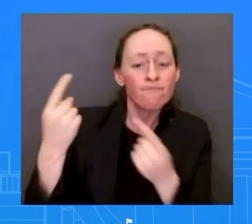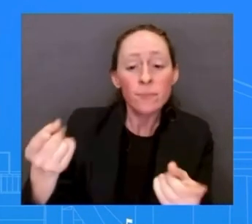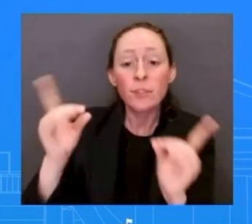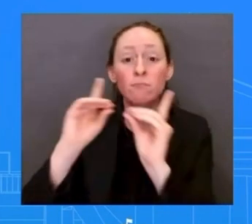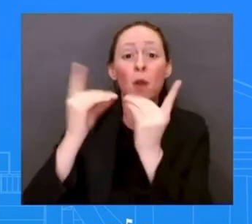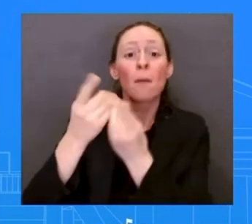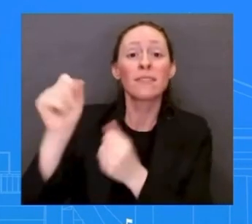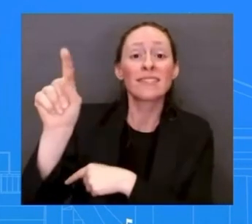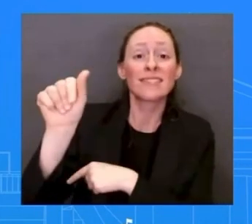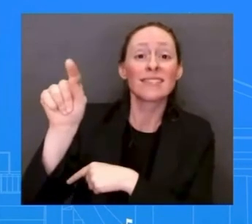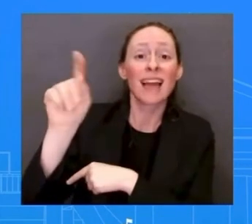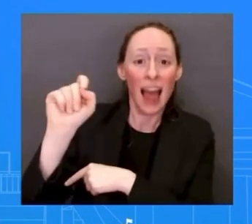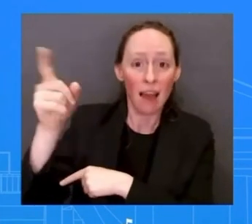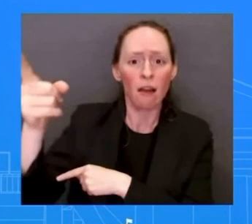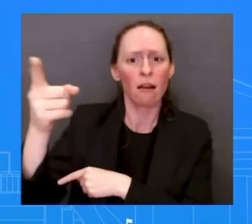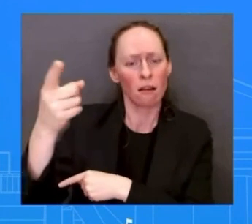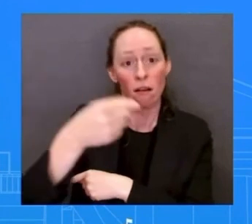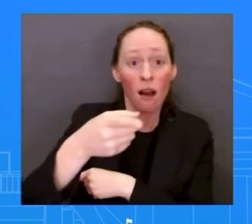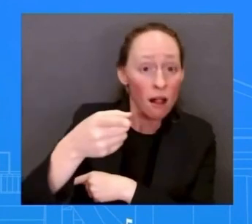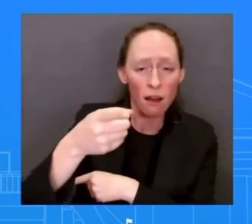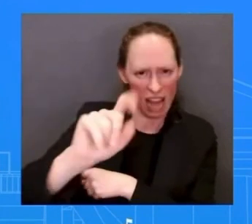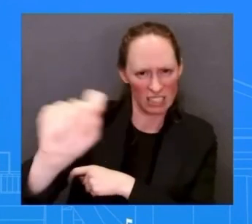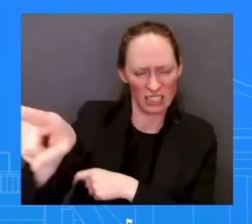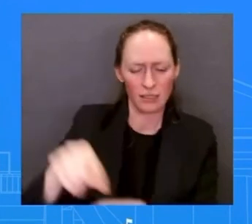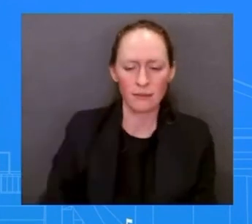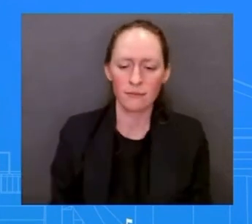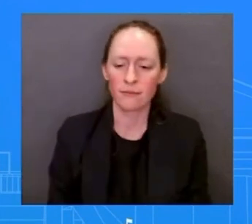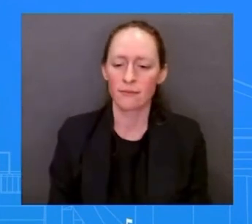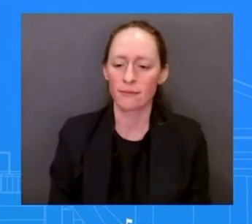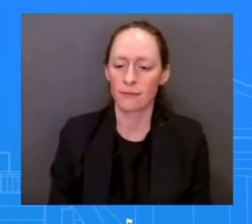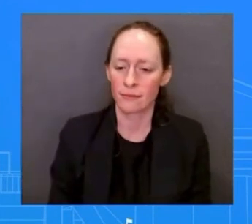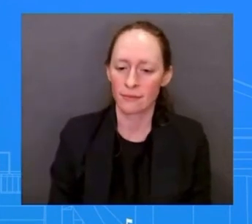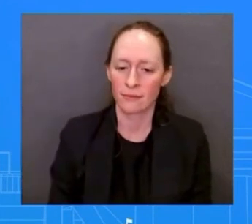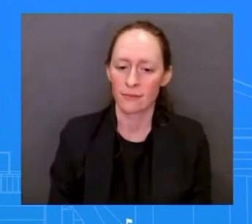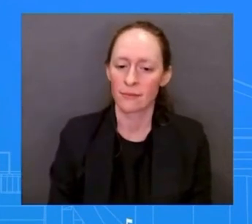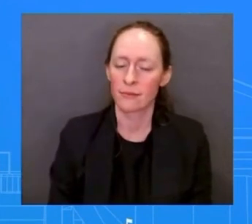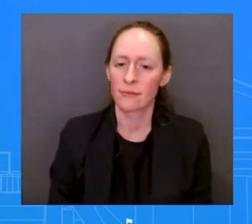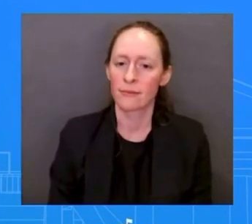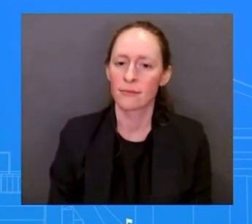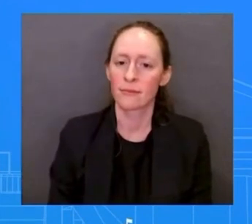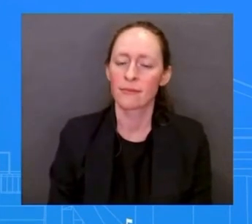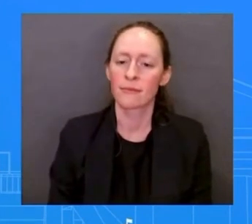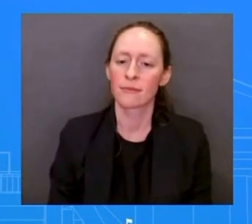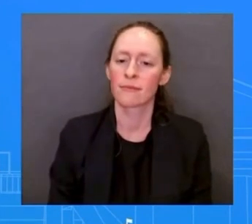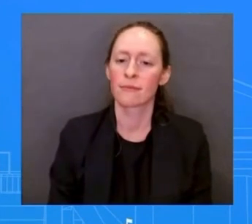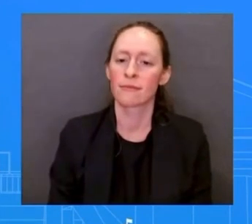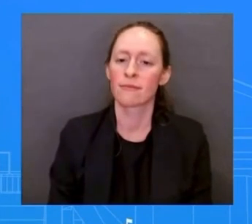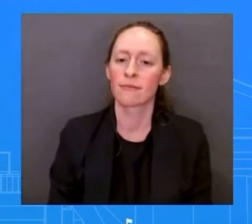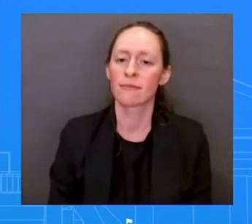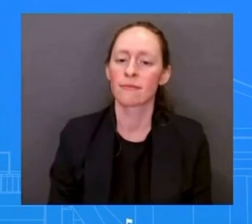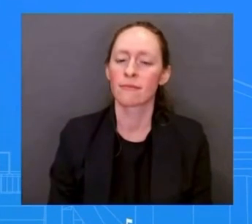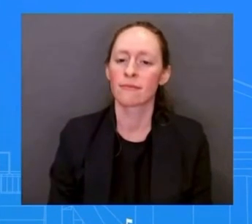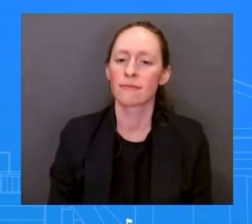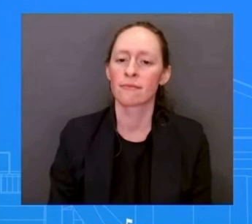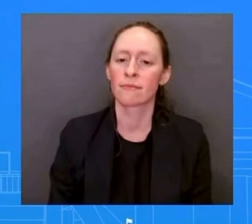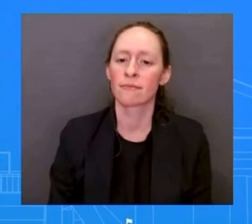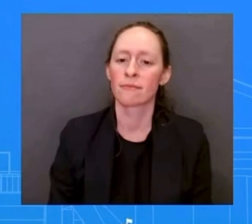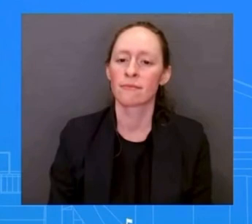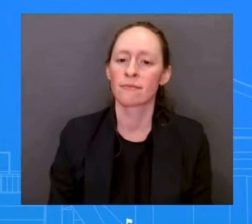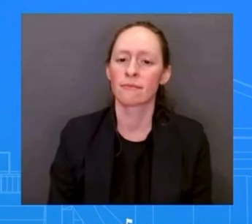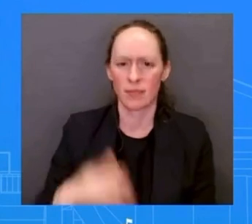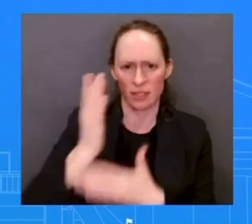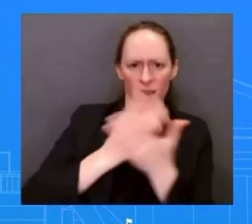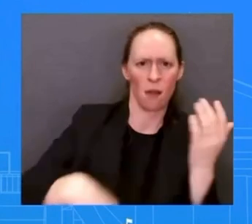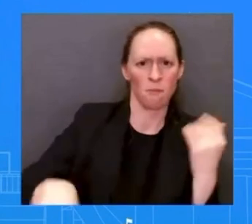amid criticism from Republicans that the administration has tried to downplay its culpability in the evacuation mayhem and the things that went